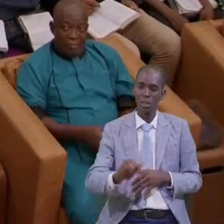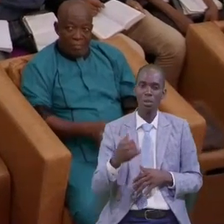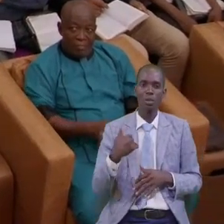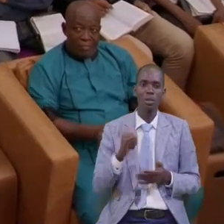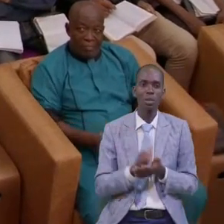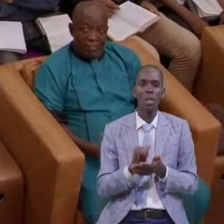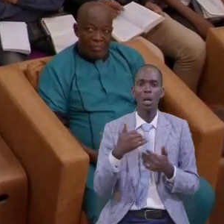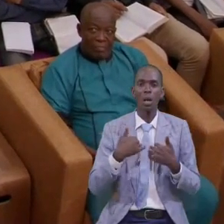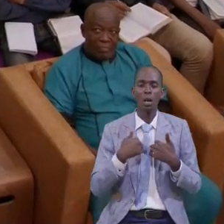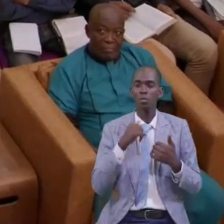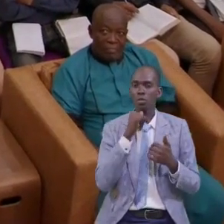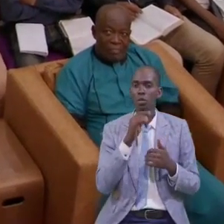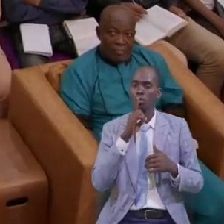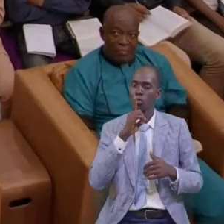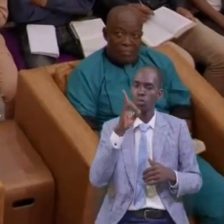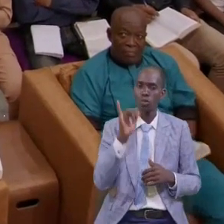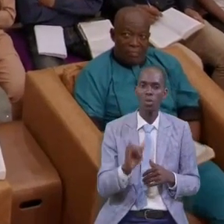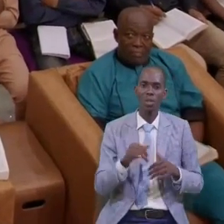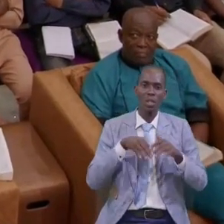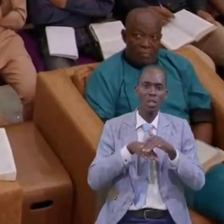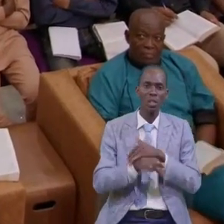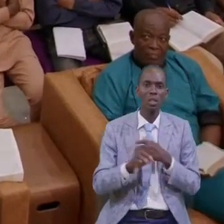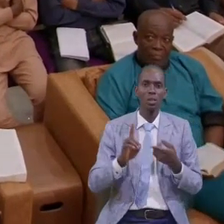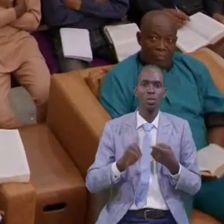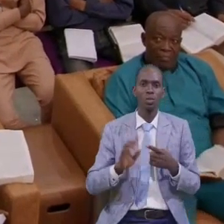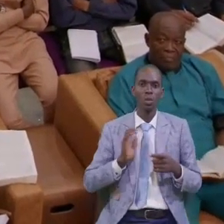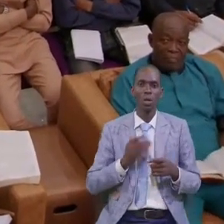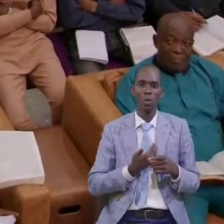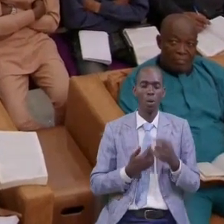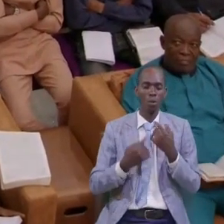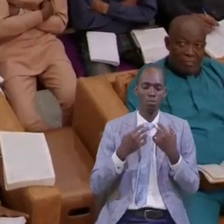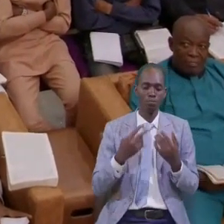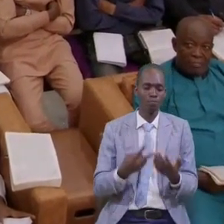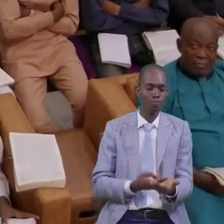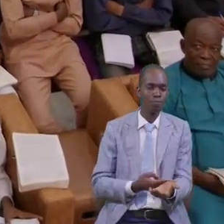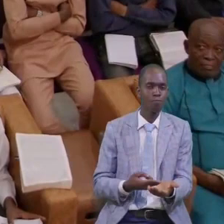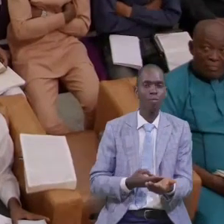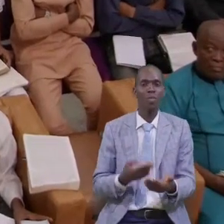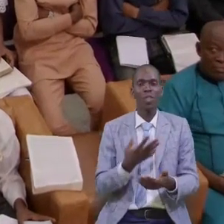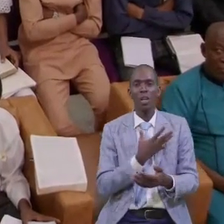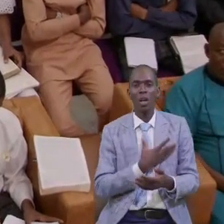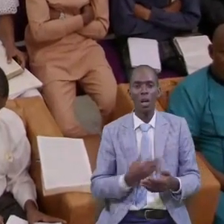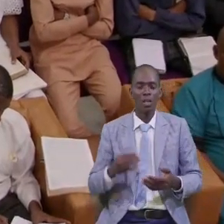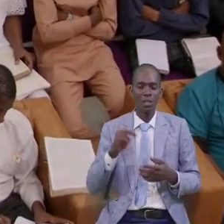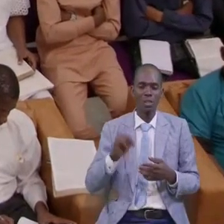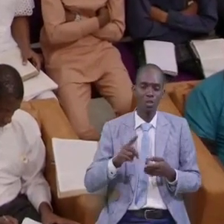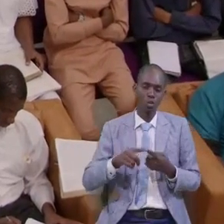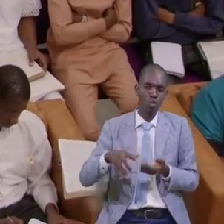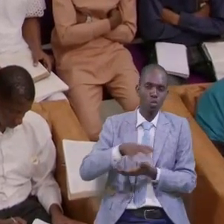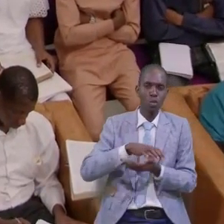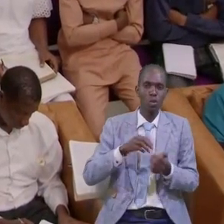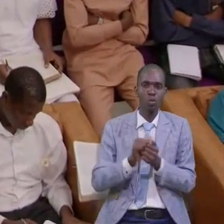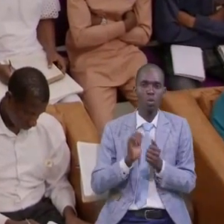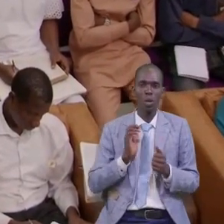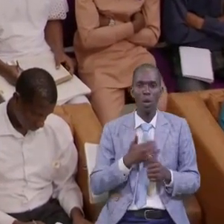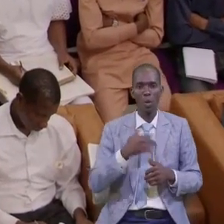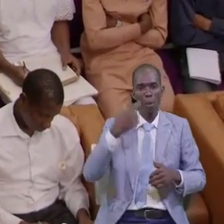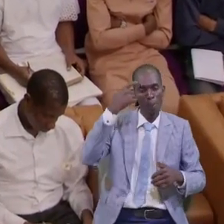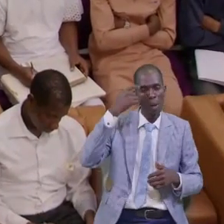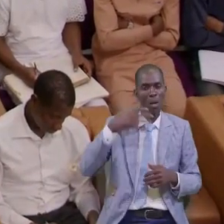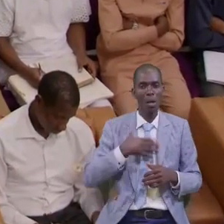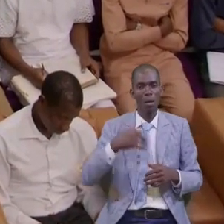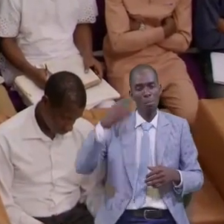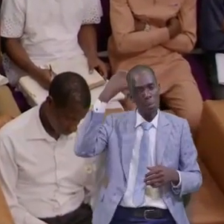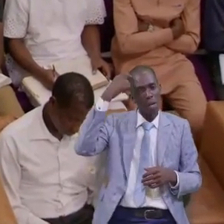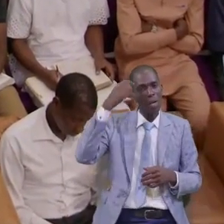really gotten into our stream, our veins, and it ought to mix with our mind, our brain, our soul,